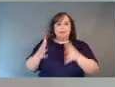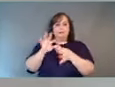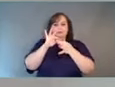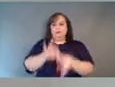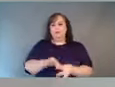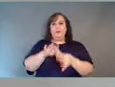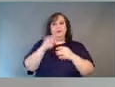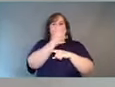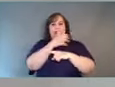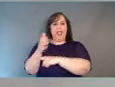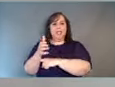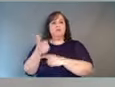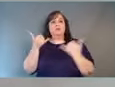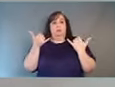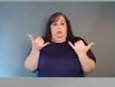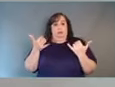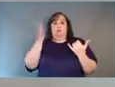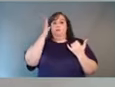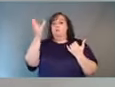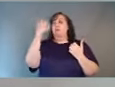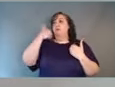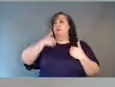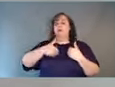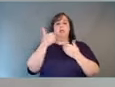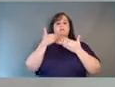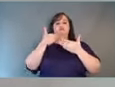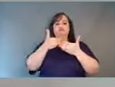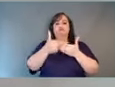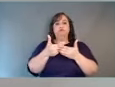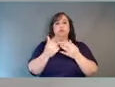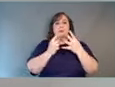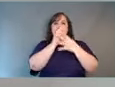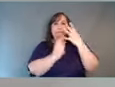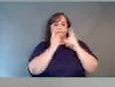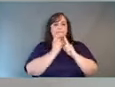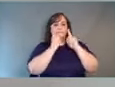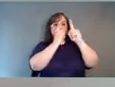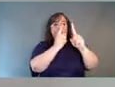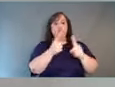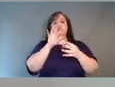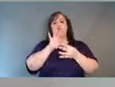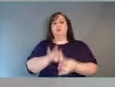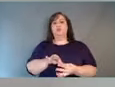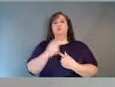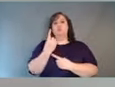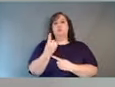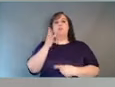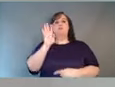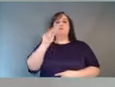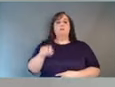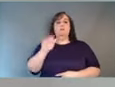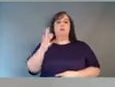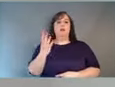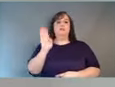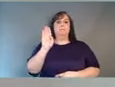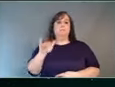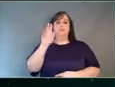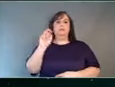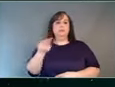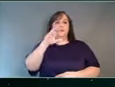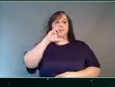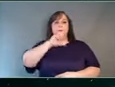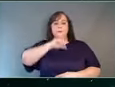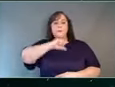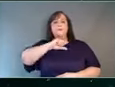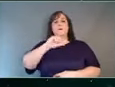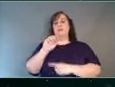an upcoming test that will demonstrate a technique to change the orbit of an asteroid in space. Today I'm joined